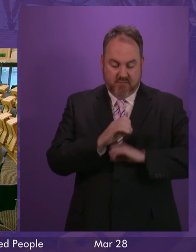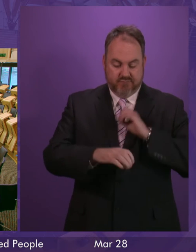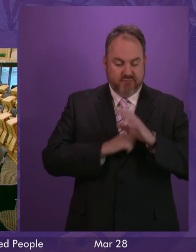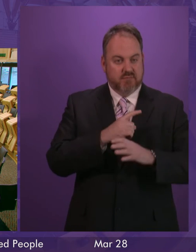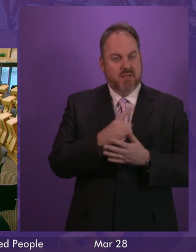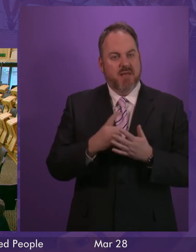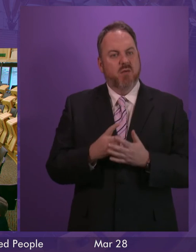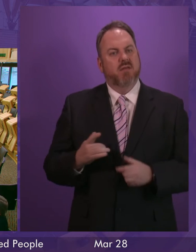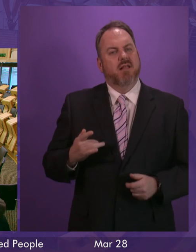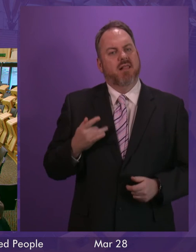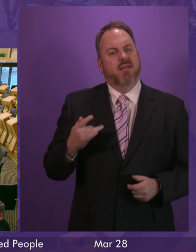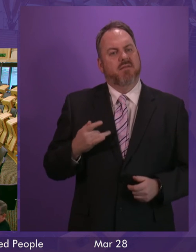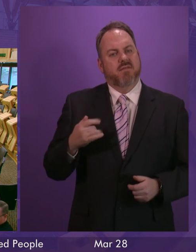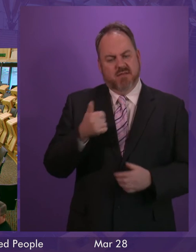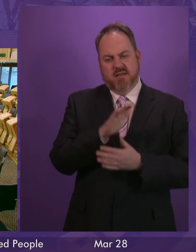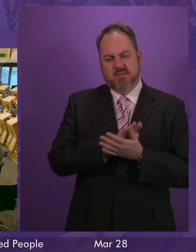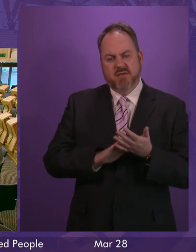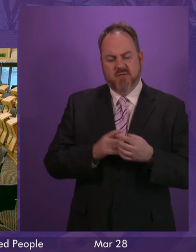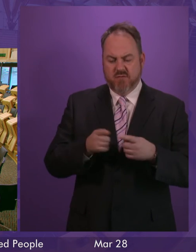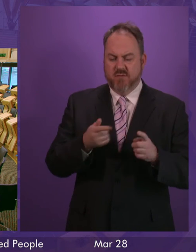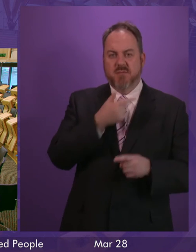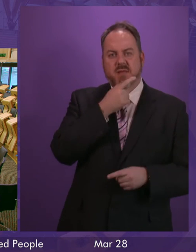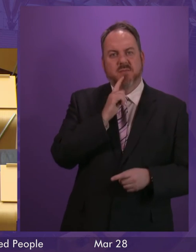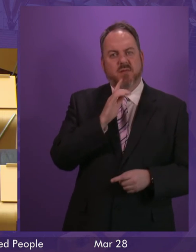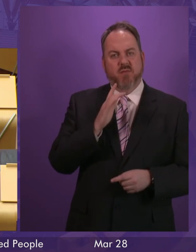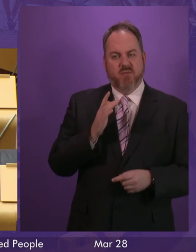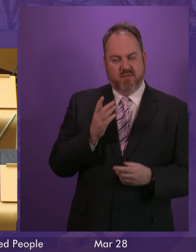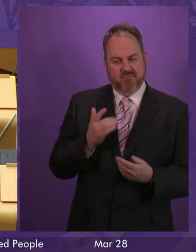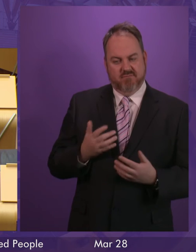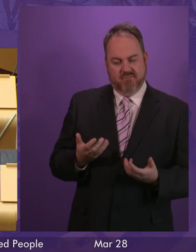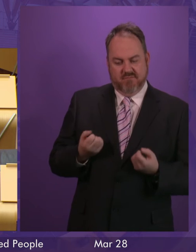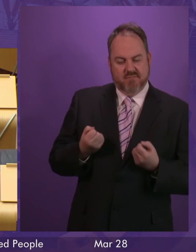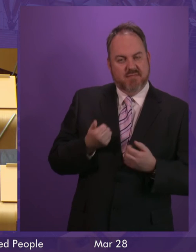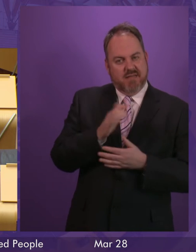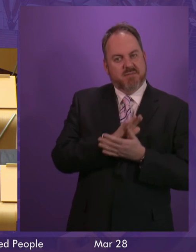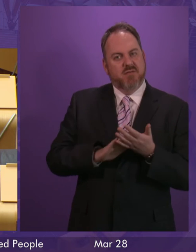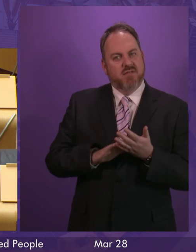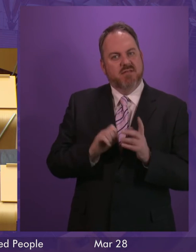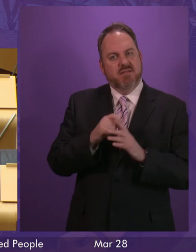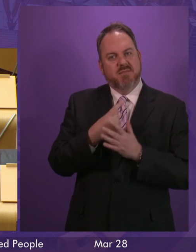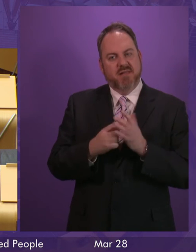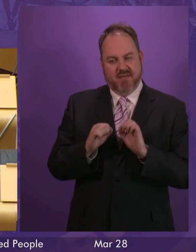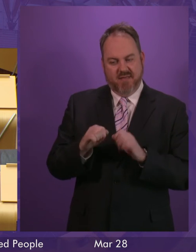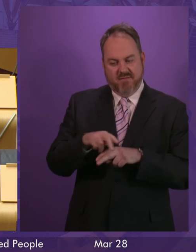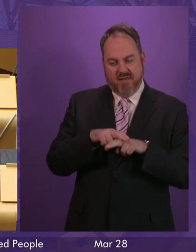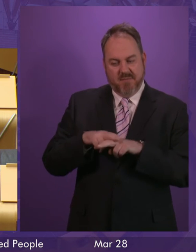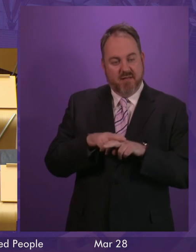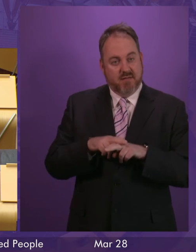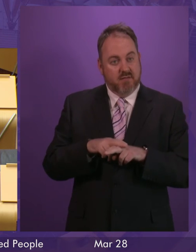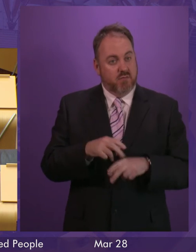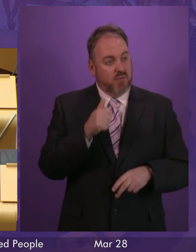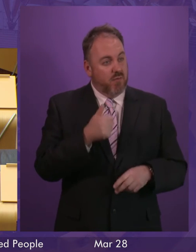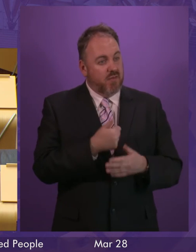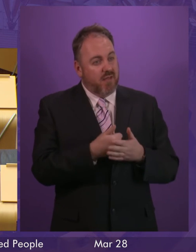lived experience of families who live with disabilities. And I want to begin with a fact. The average public